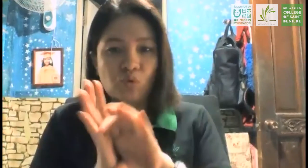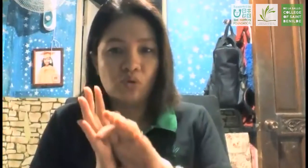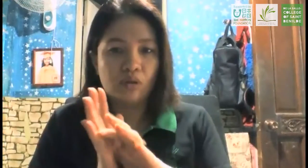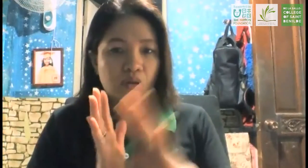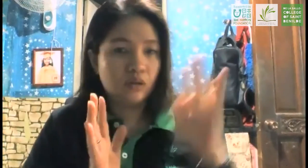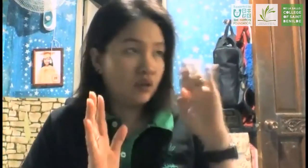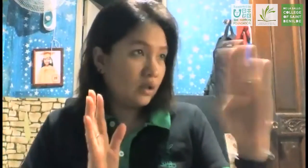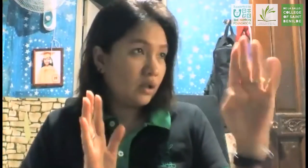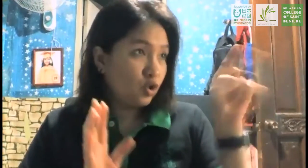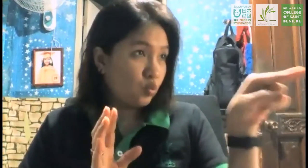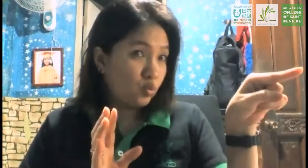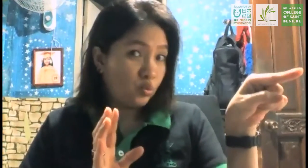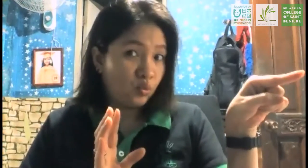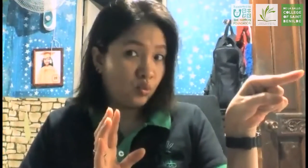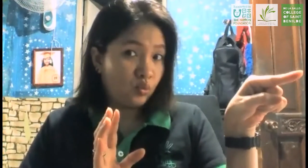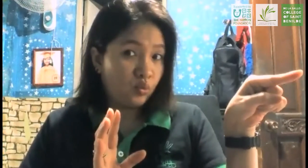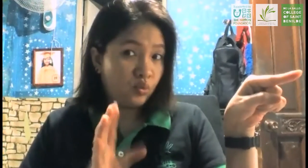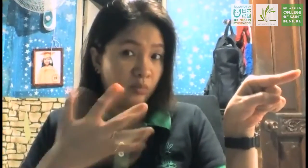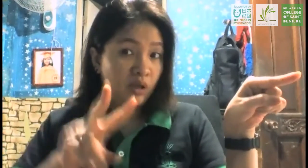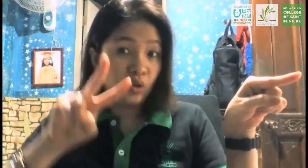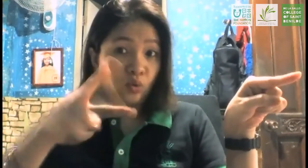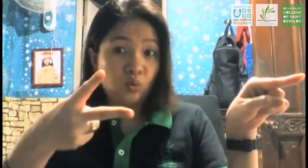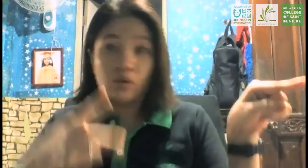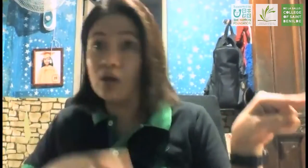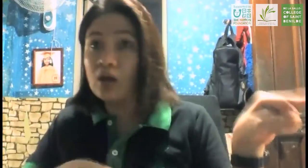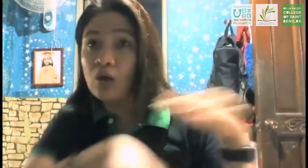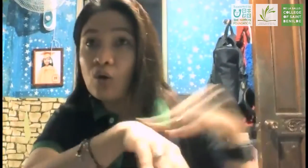NMS question marker, right?